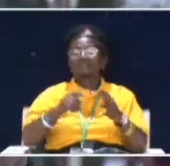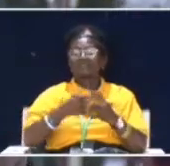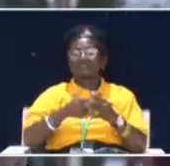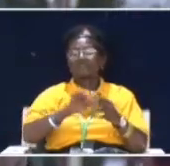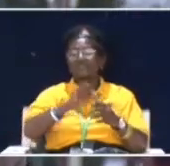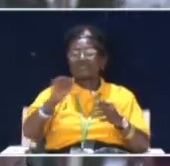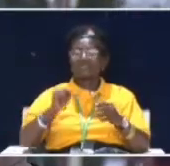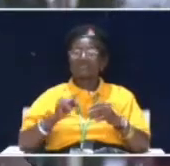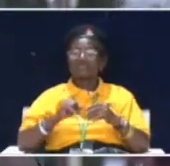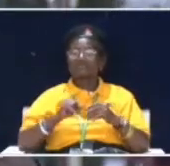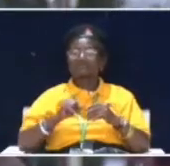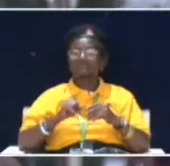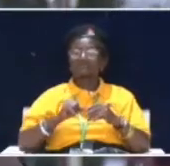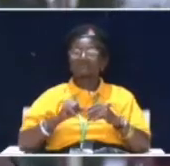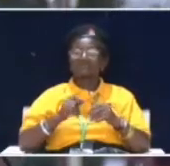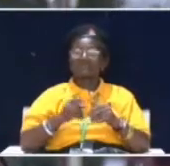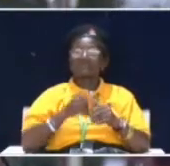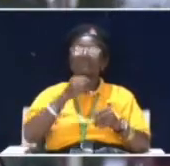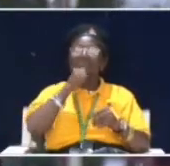ni ibere. In